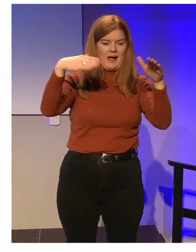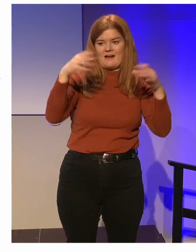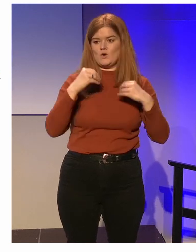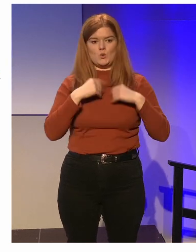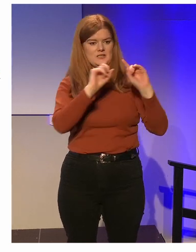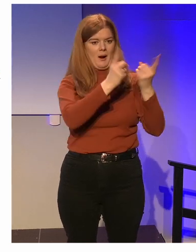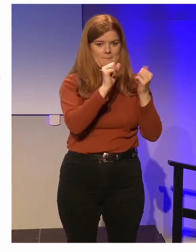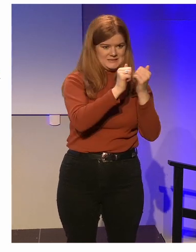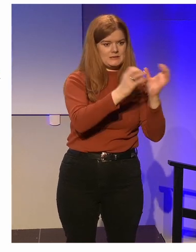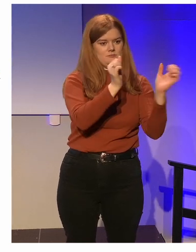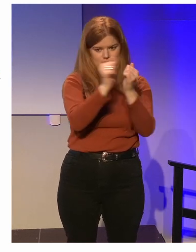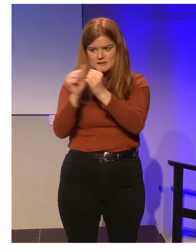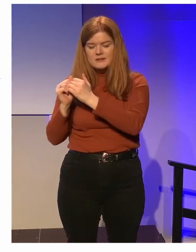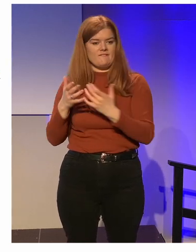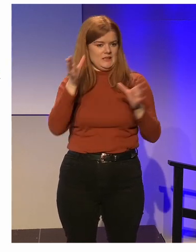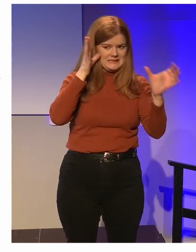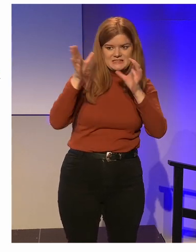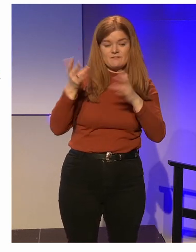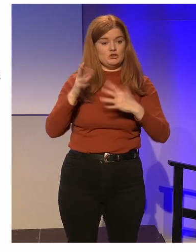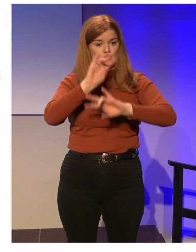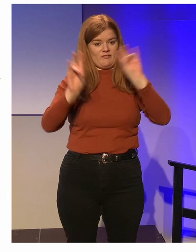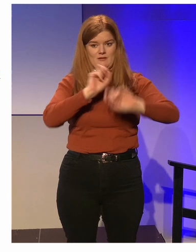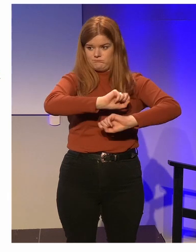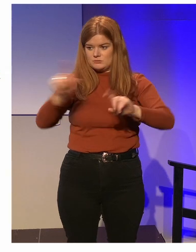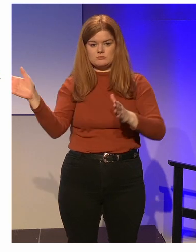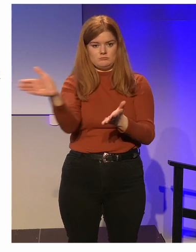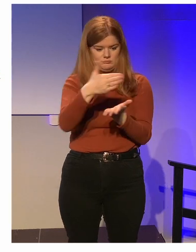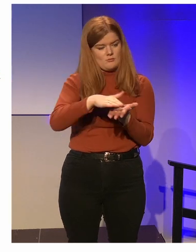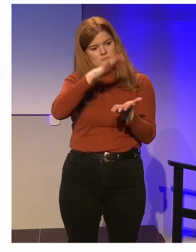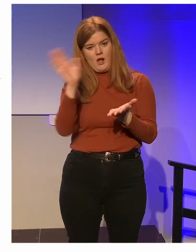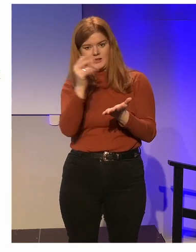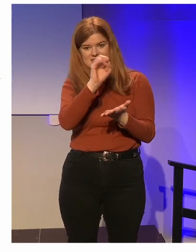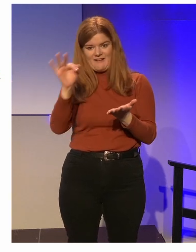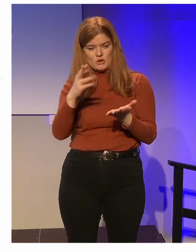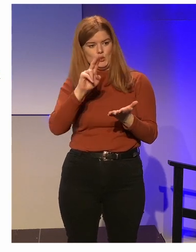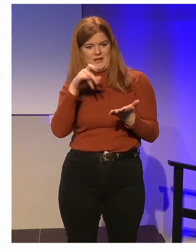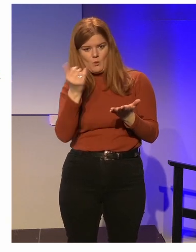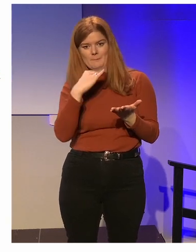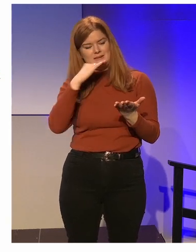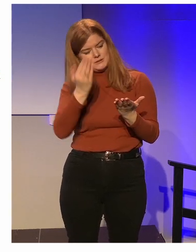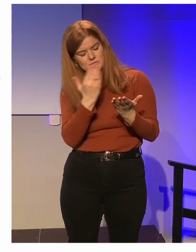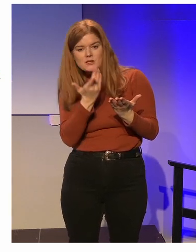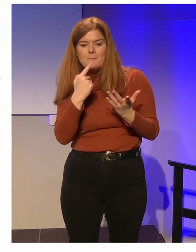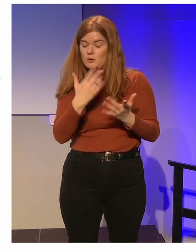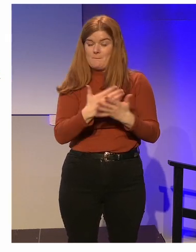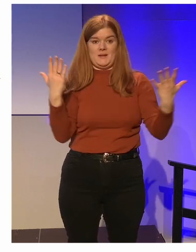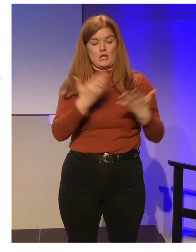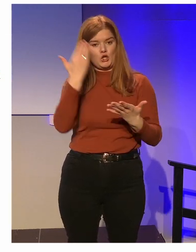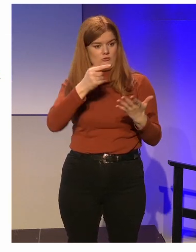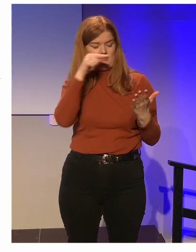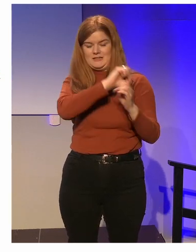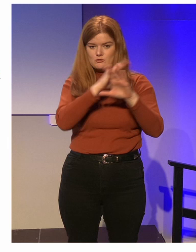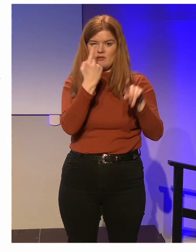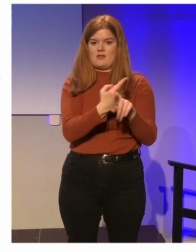department meetings, we listened, we did a survey with all staff on UDL and its implementation. But the big learning and the